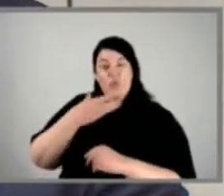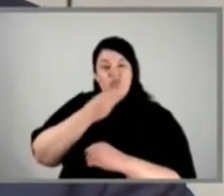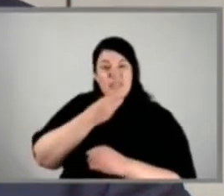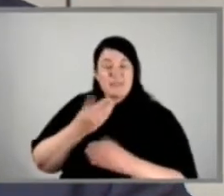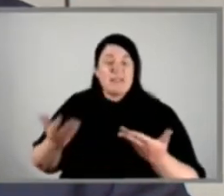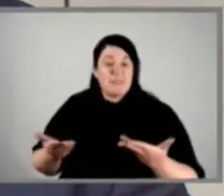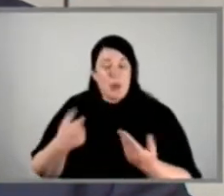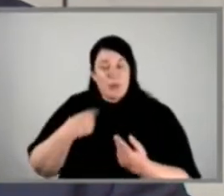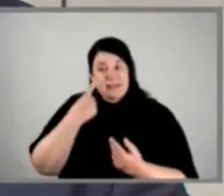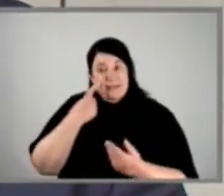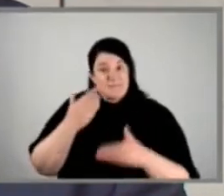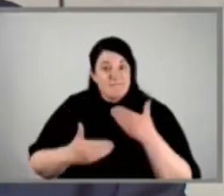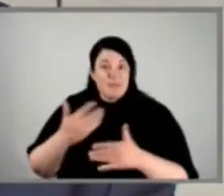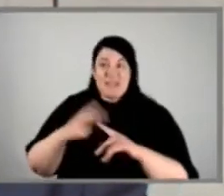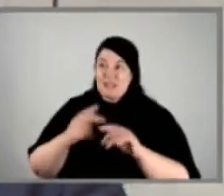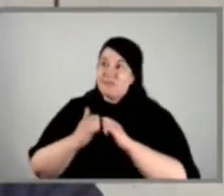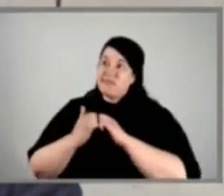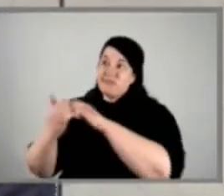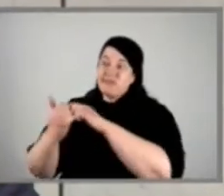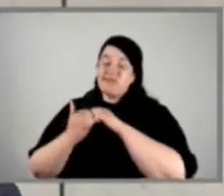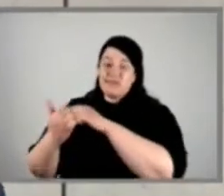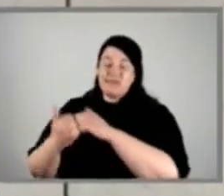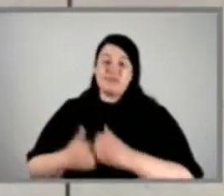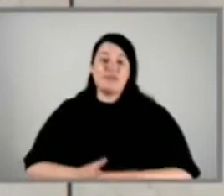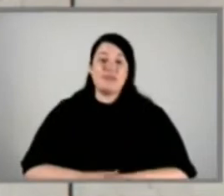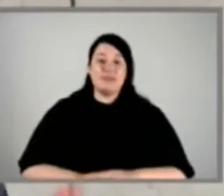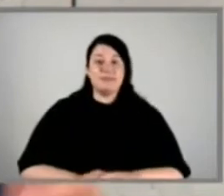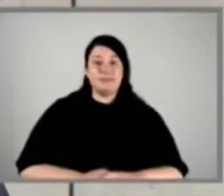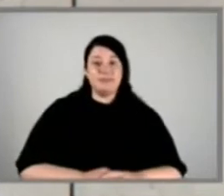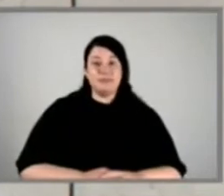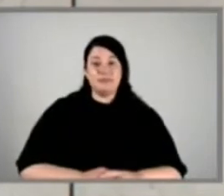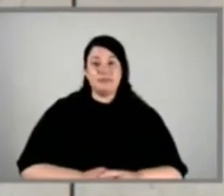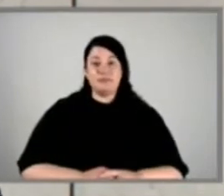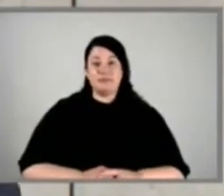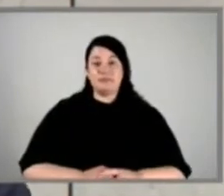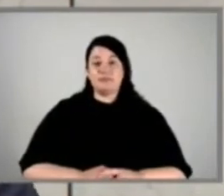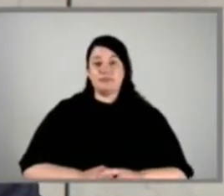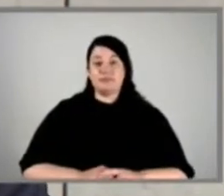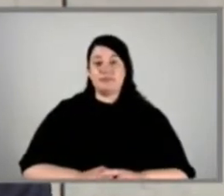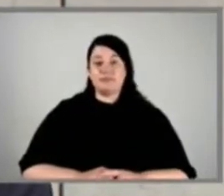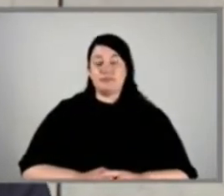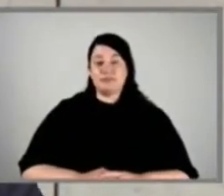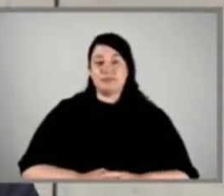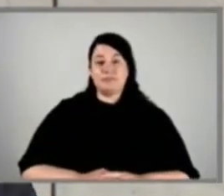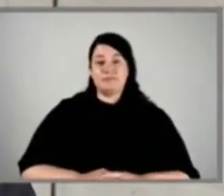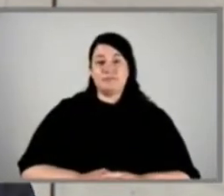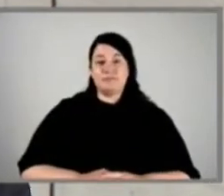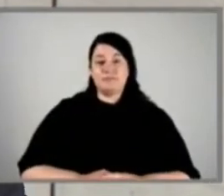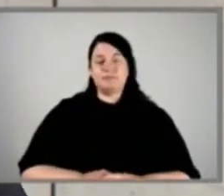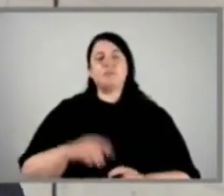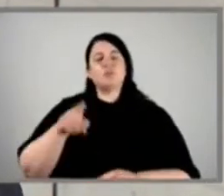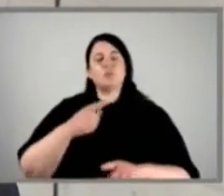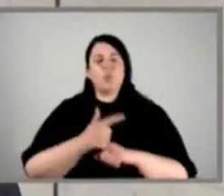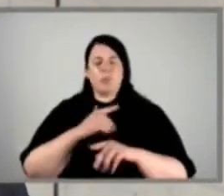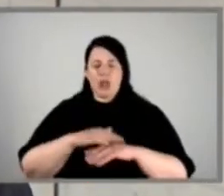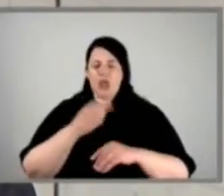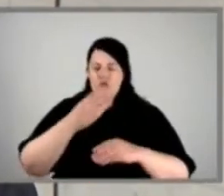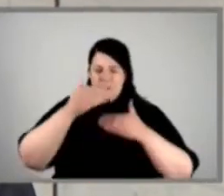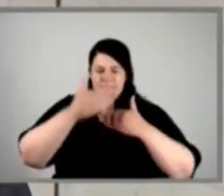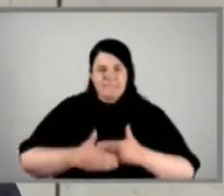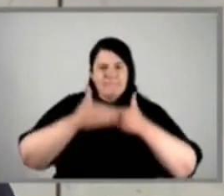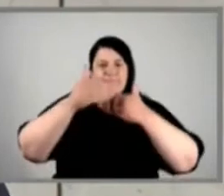it, and we'll keep working closely with the sector. On your three-step opening plan, you've said earlier